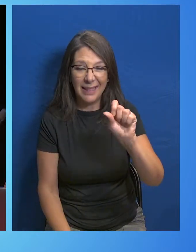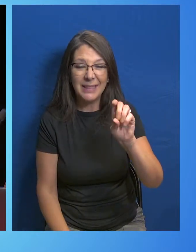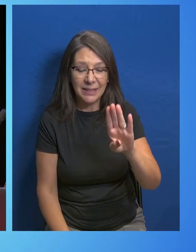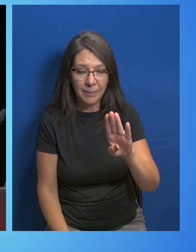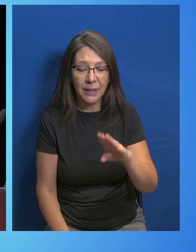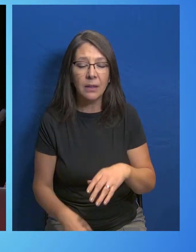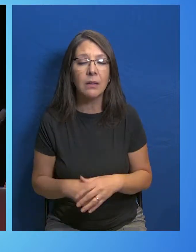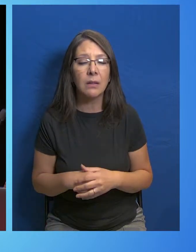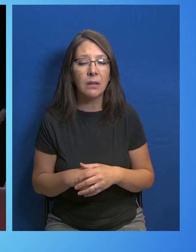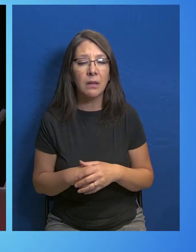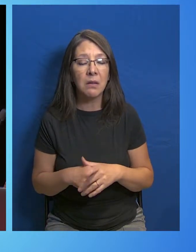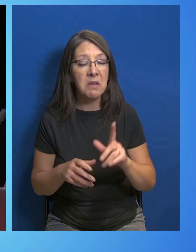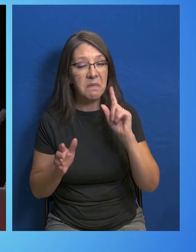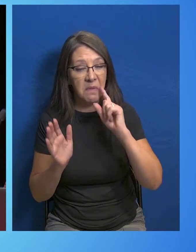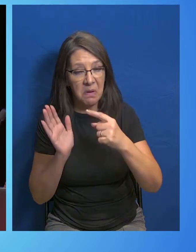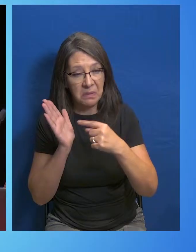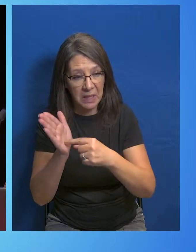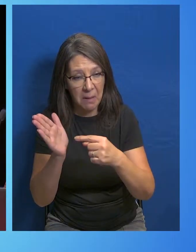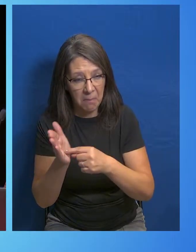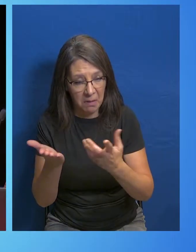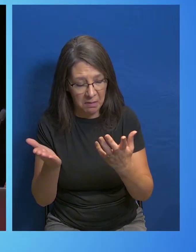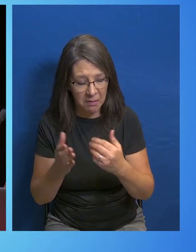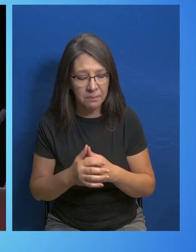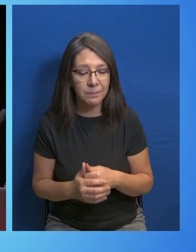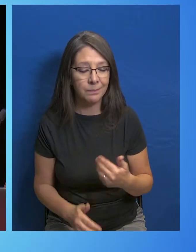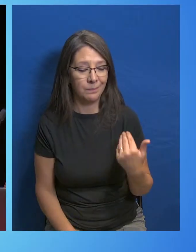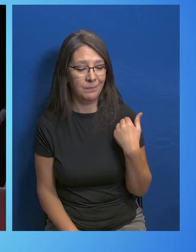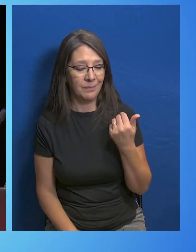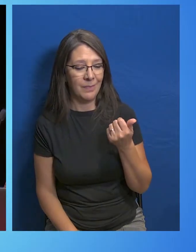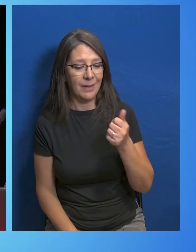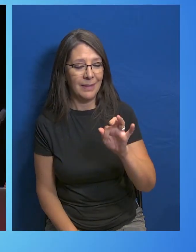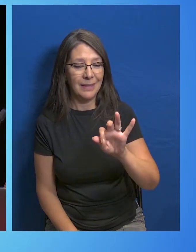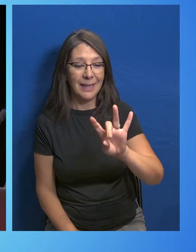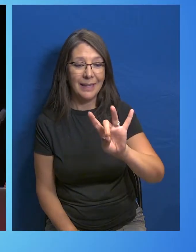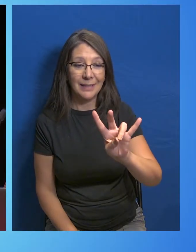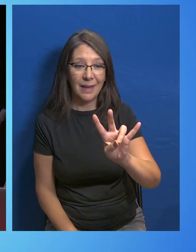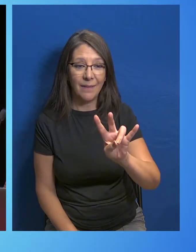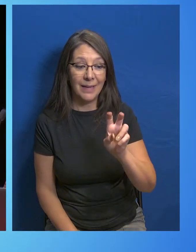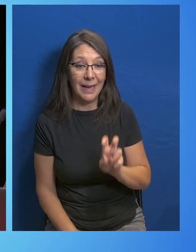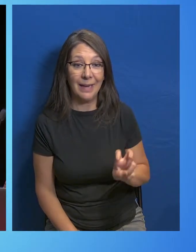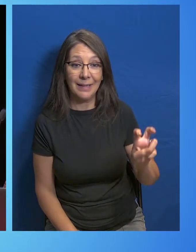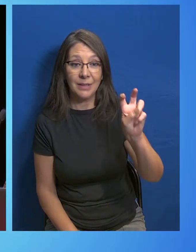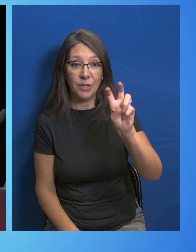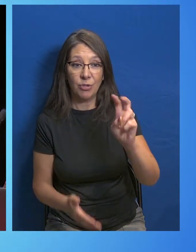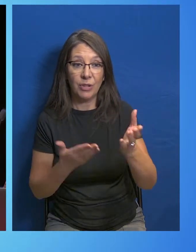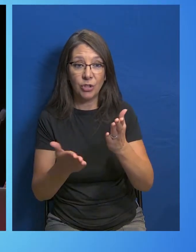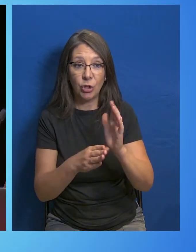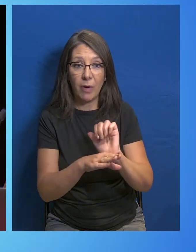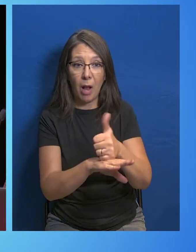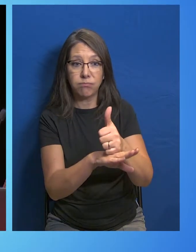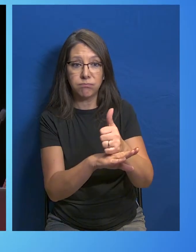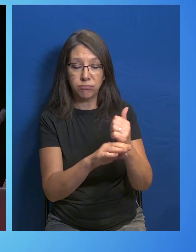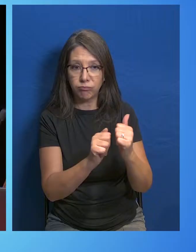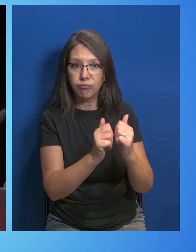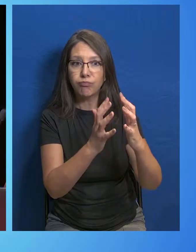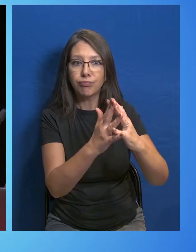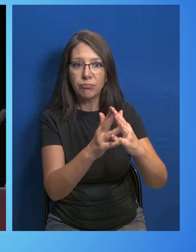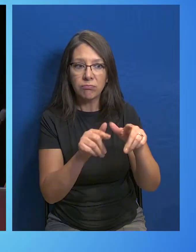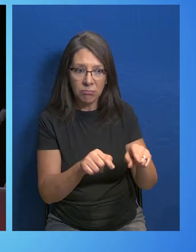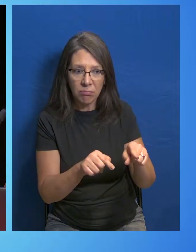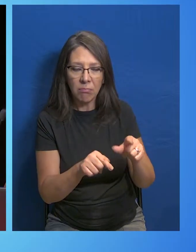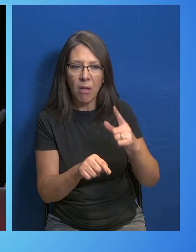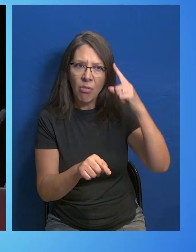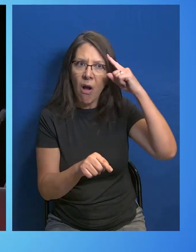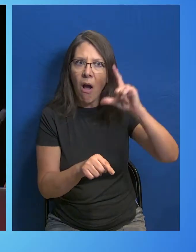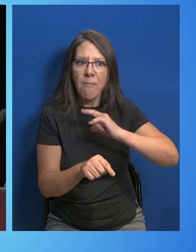For example, in 1987, ASDB's itinerant services were created as a way to assist students